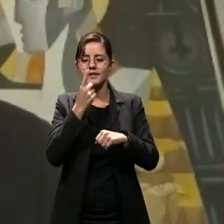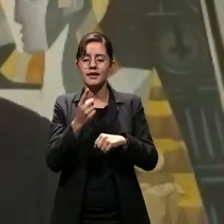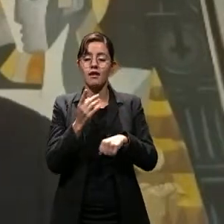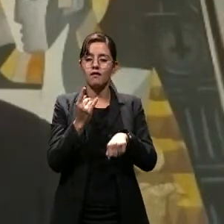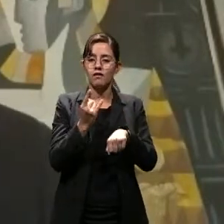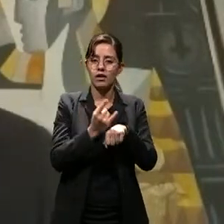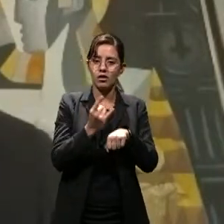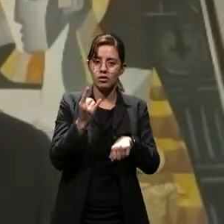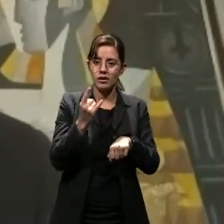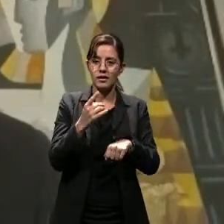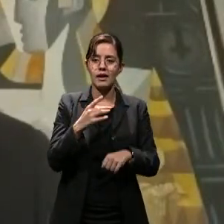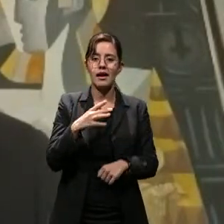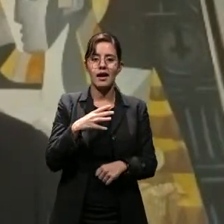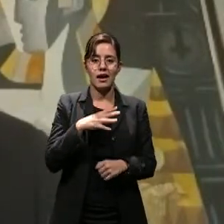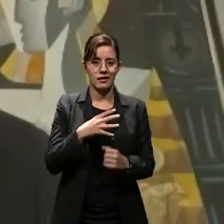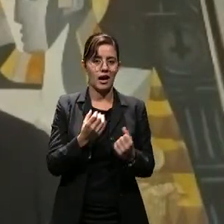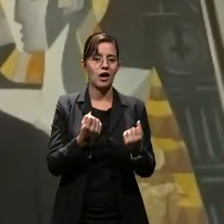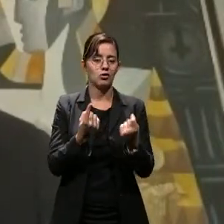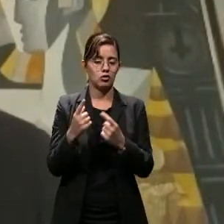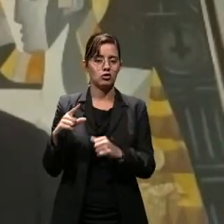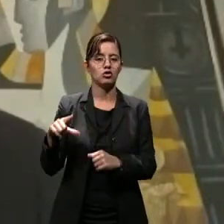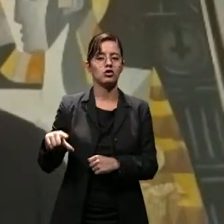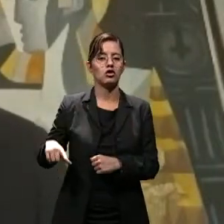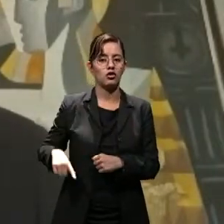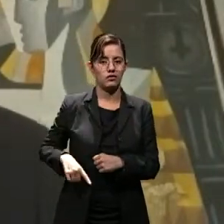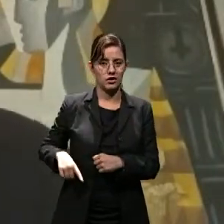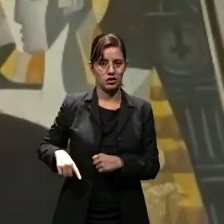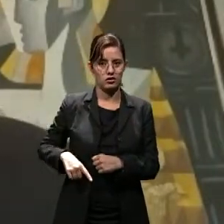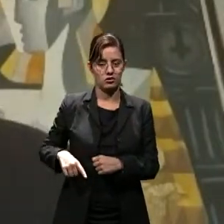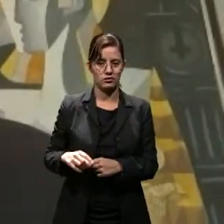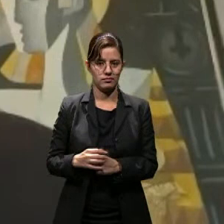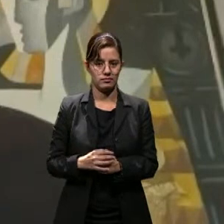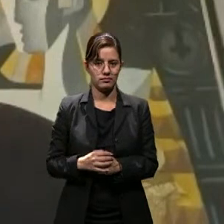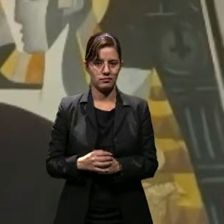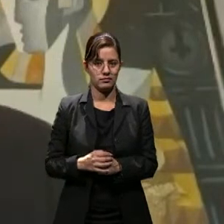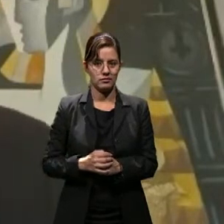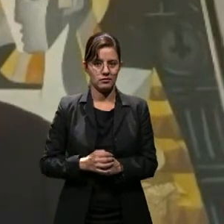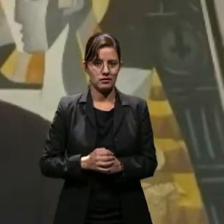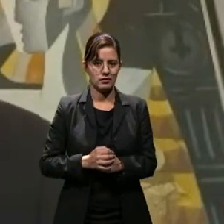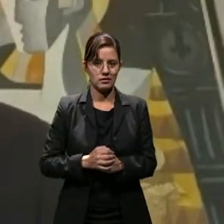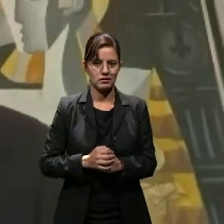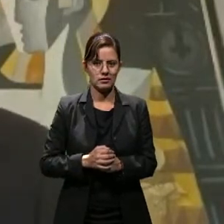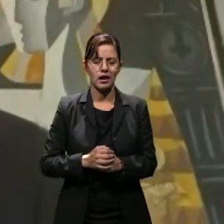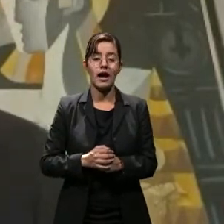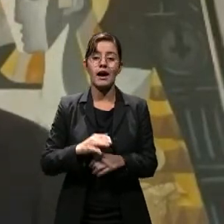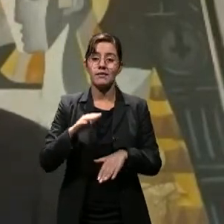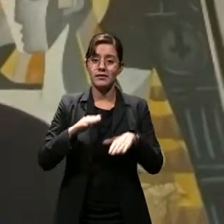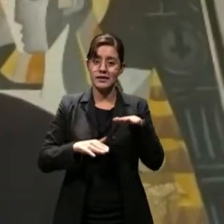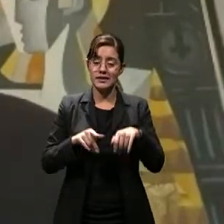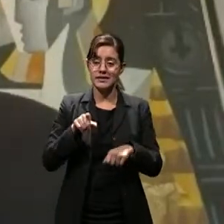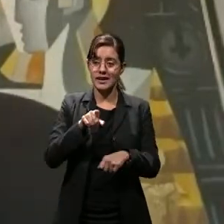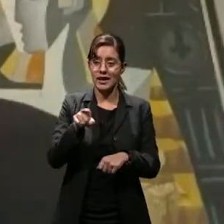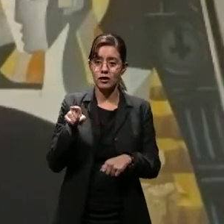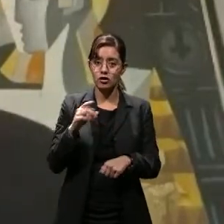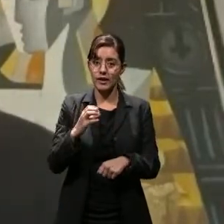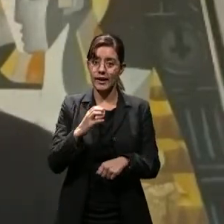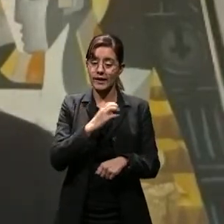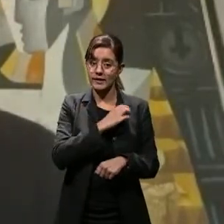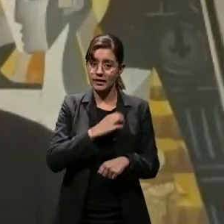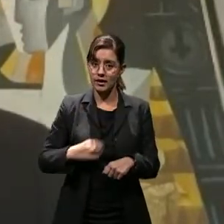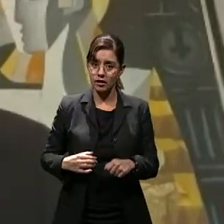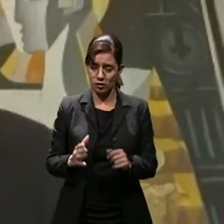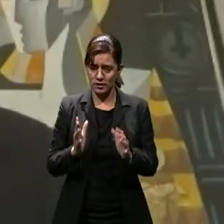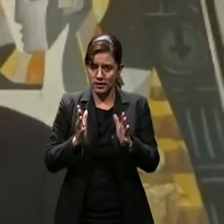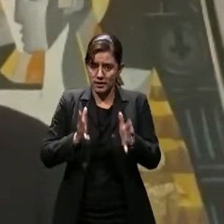has been set up or installed in some governments, not only among candidates that